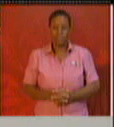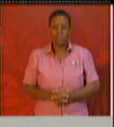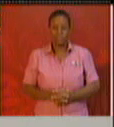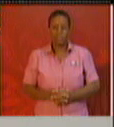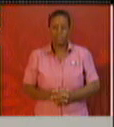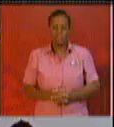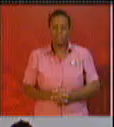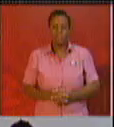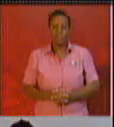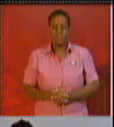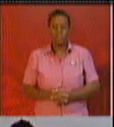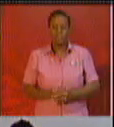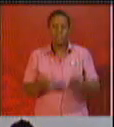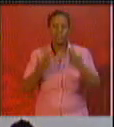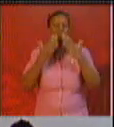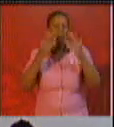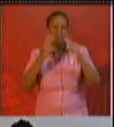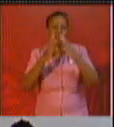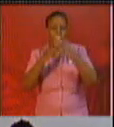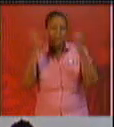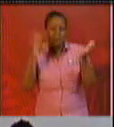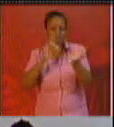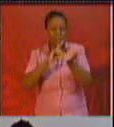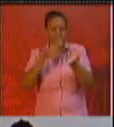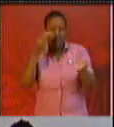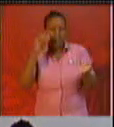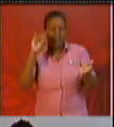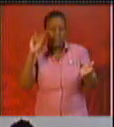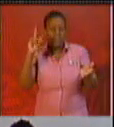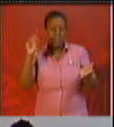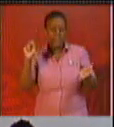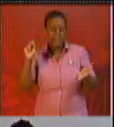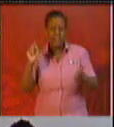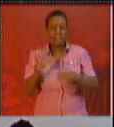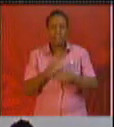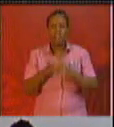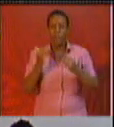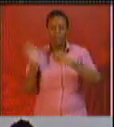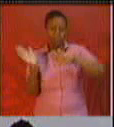you very much, Dr. Hinds. And we go now to Express, please.